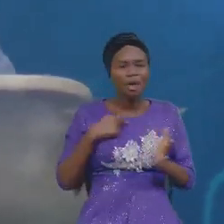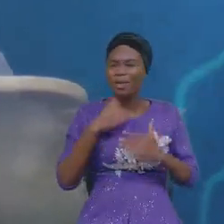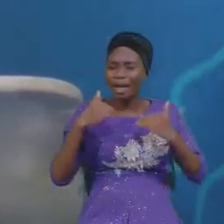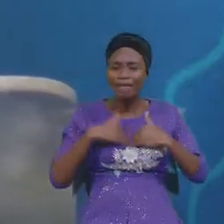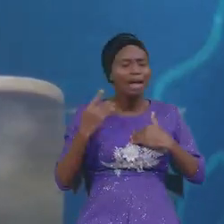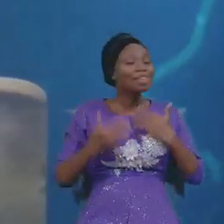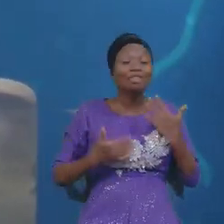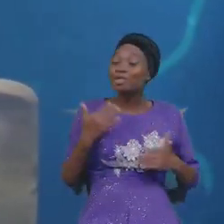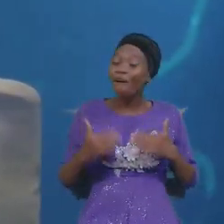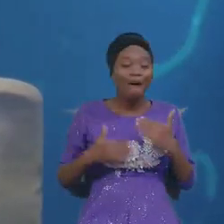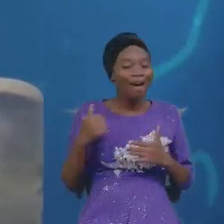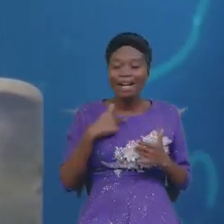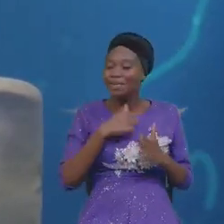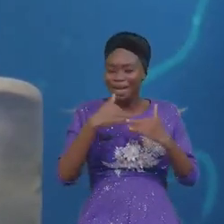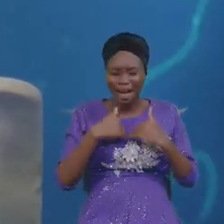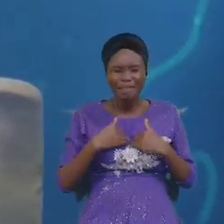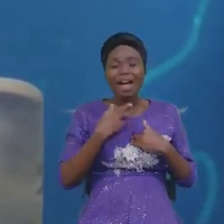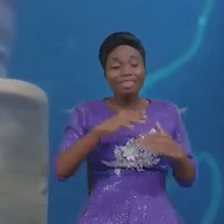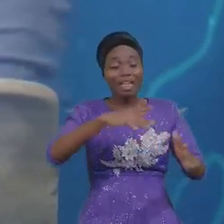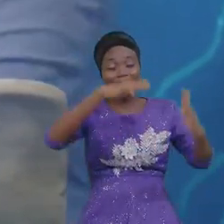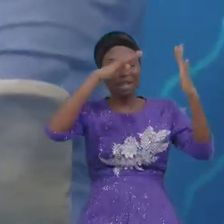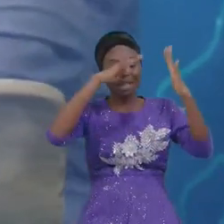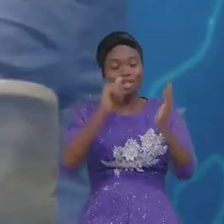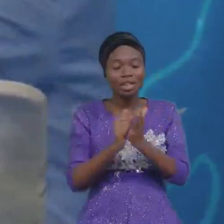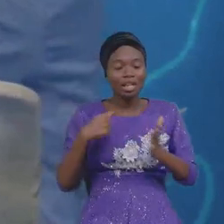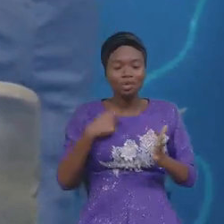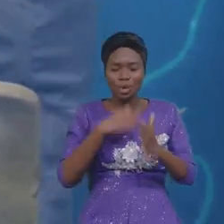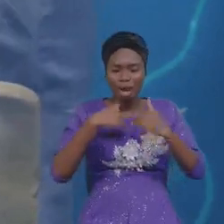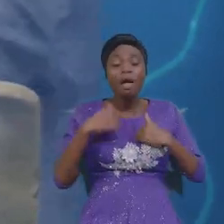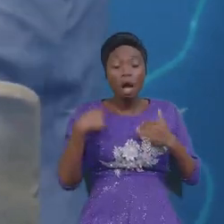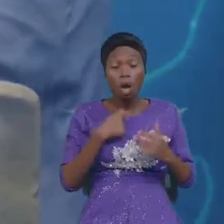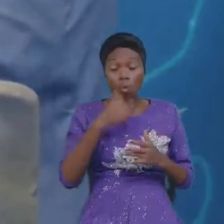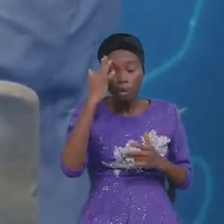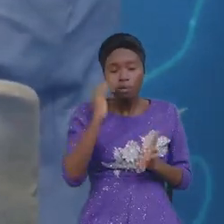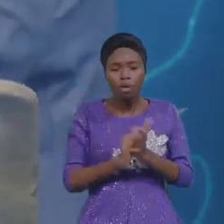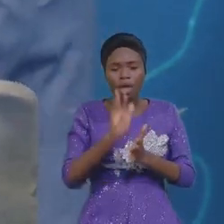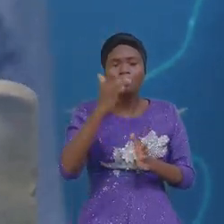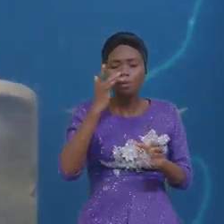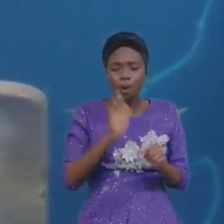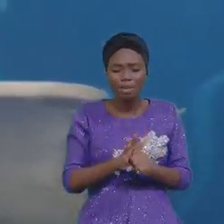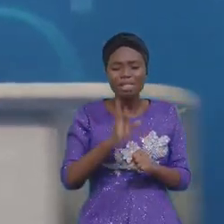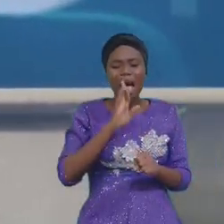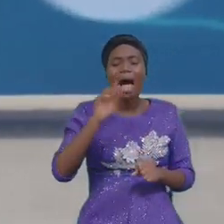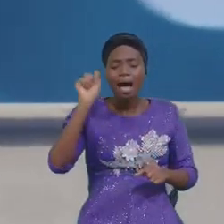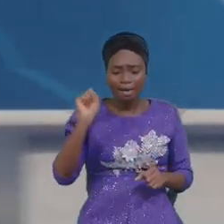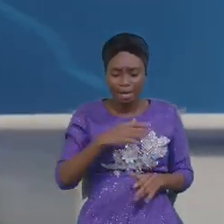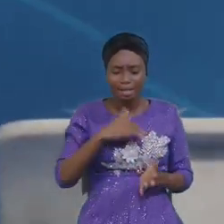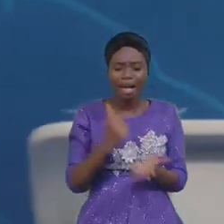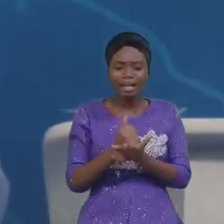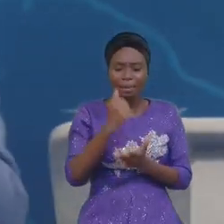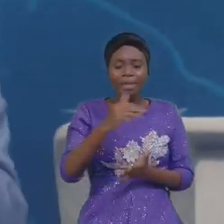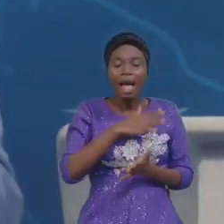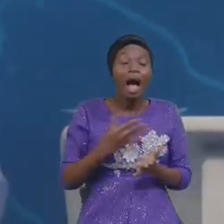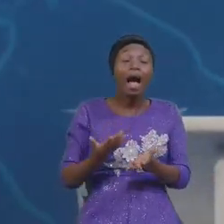we have, and the expectation we have. And we know that your promises are yes and amen. And